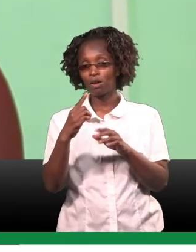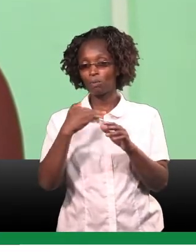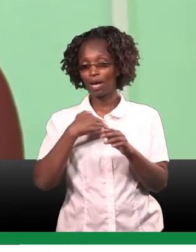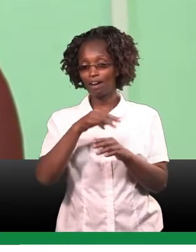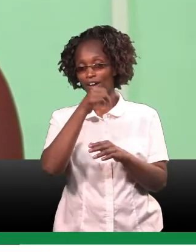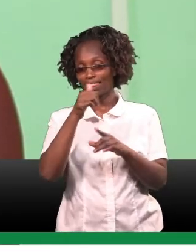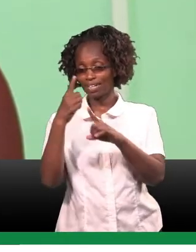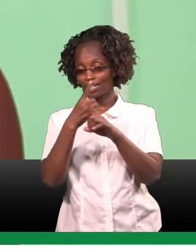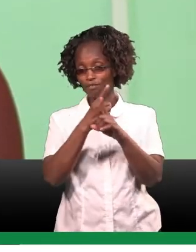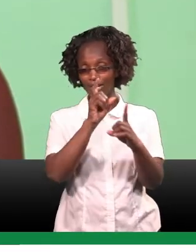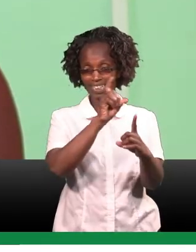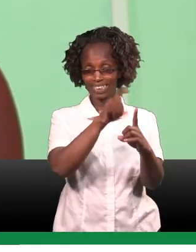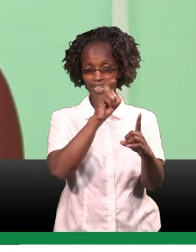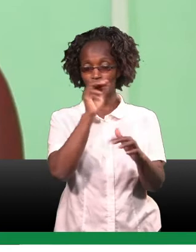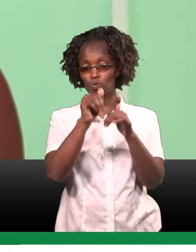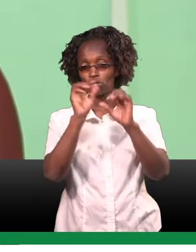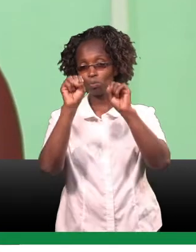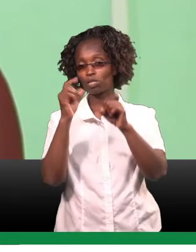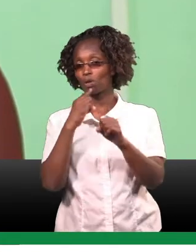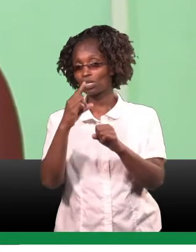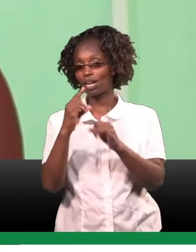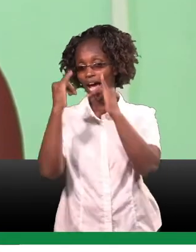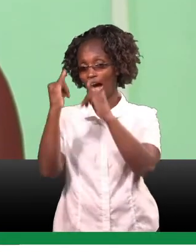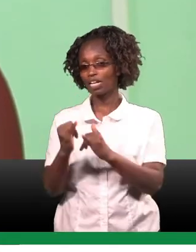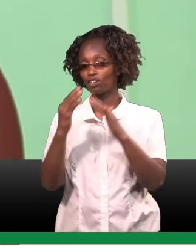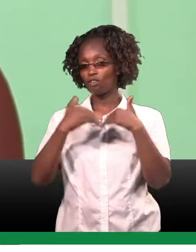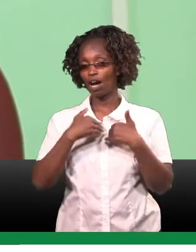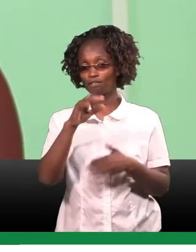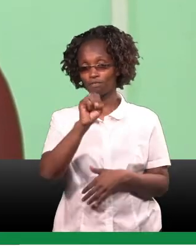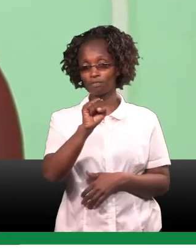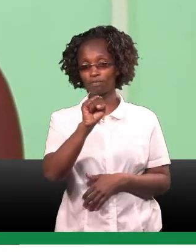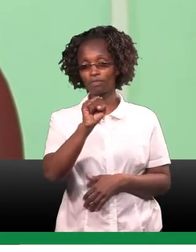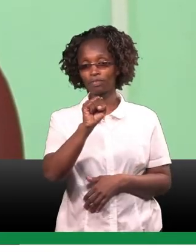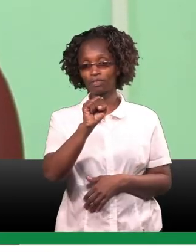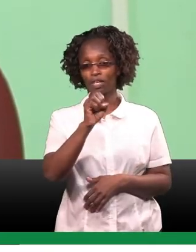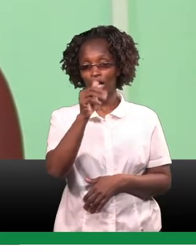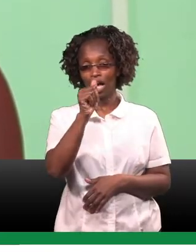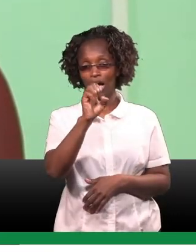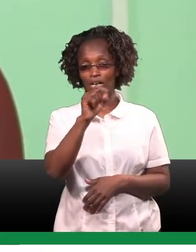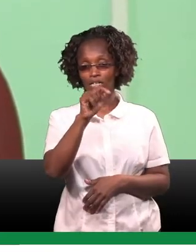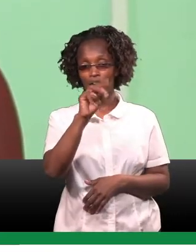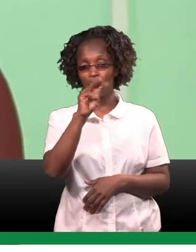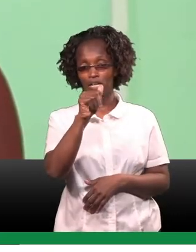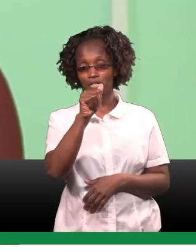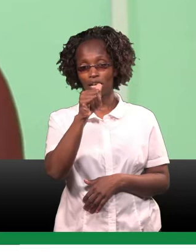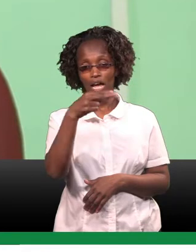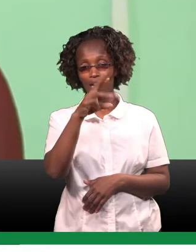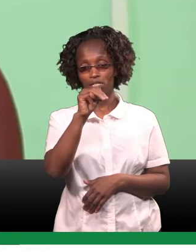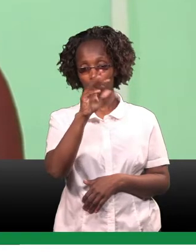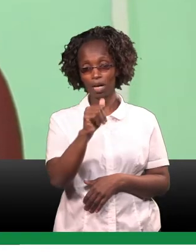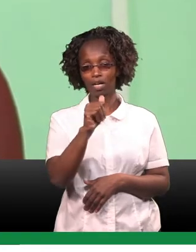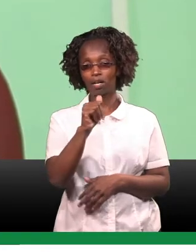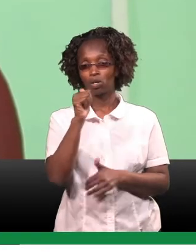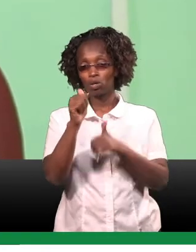your breath and gives the clinician or the doctor a hint that or